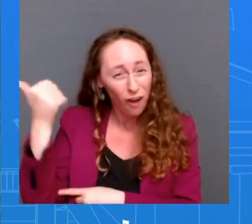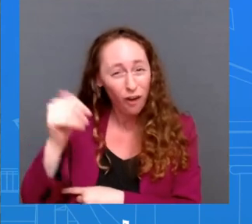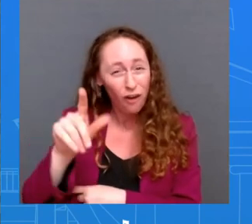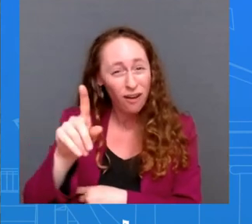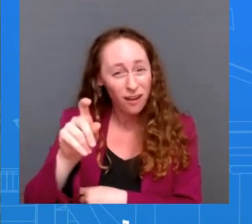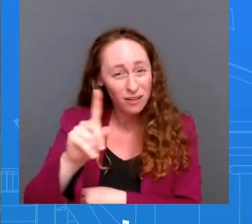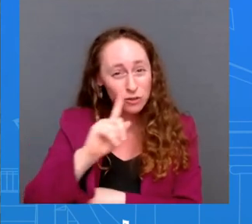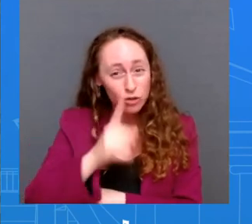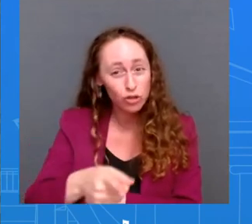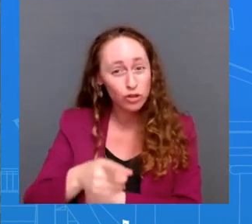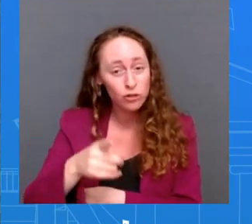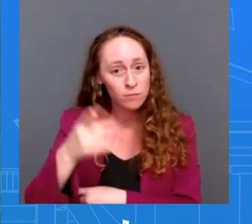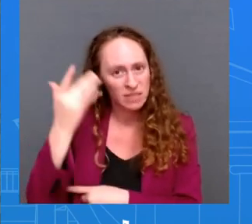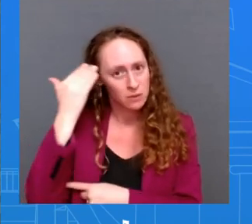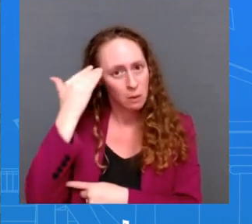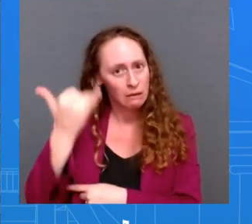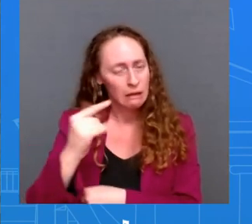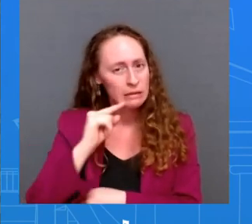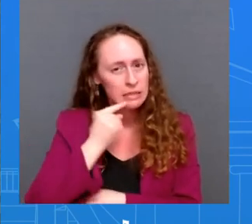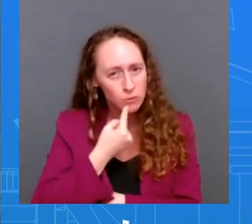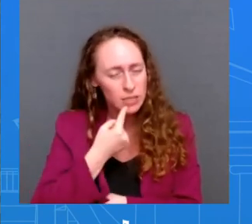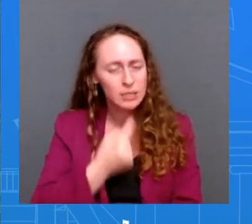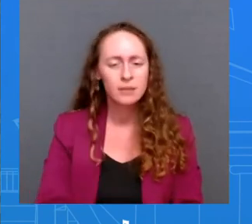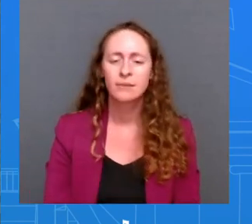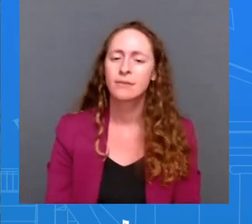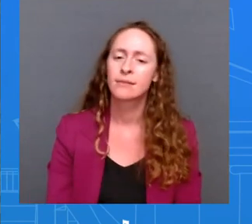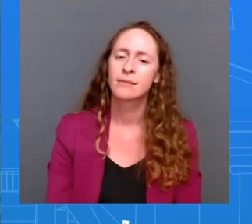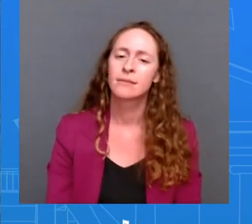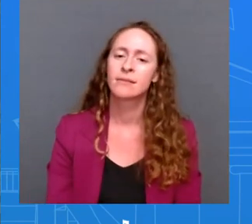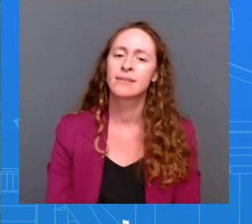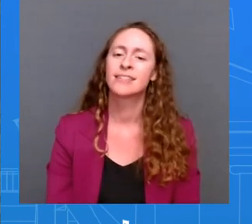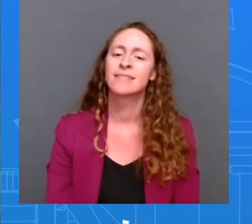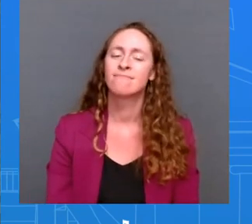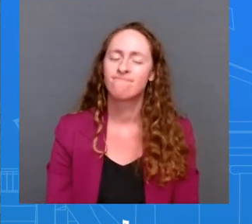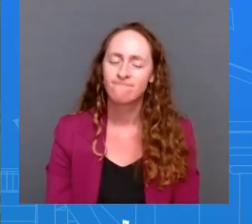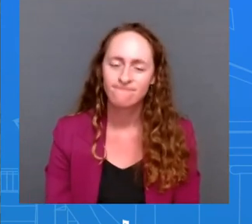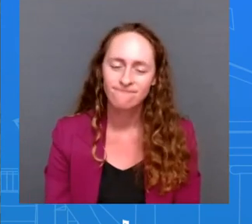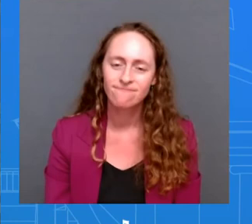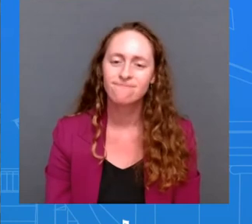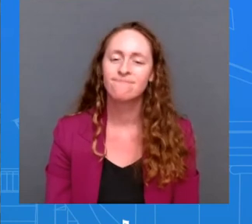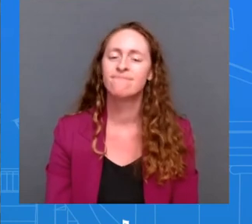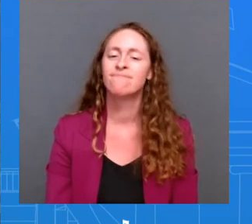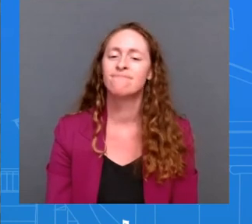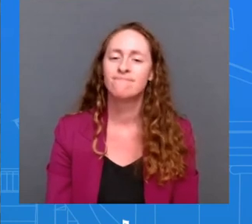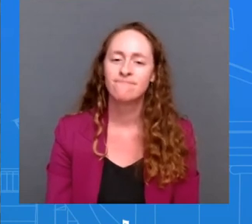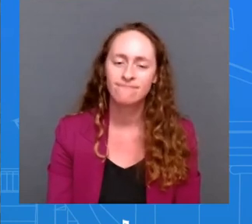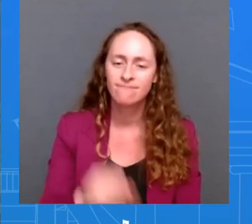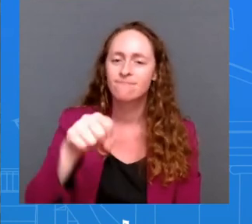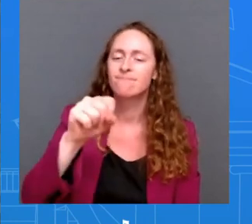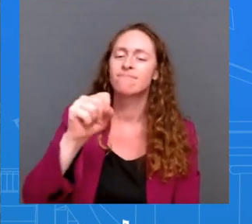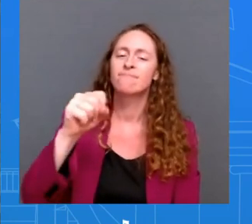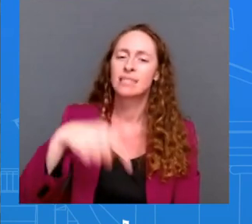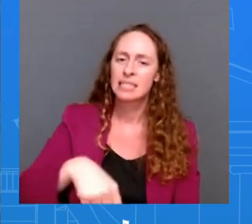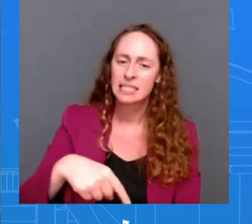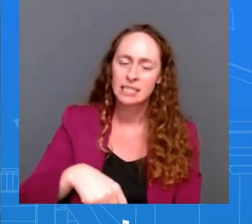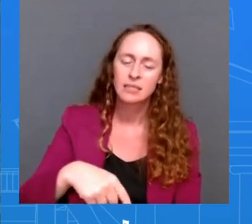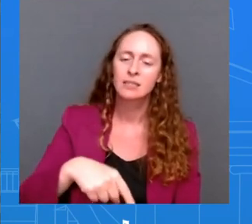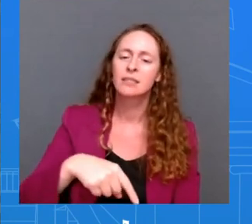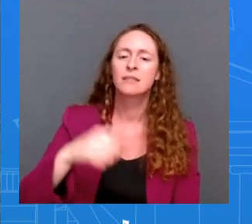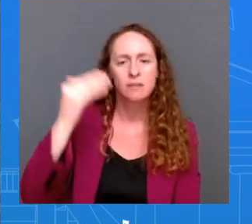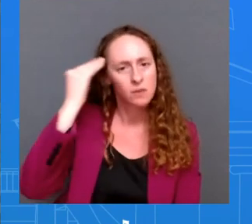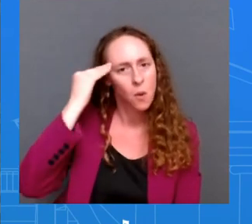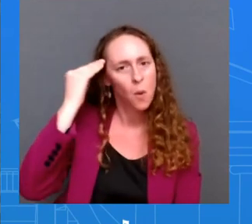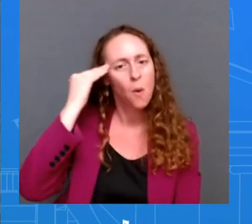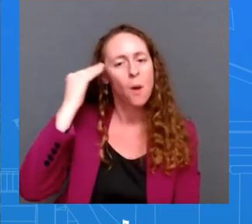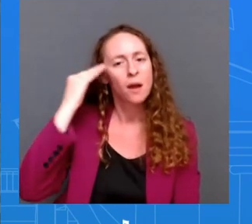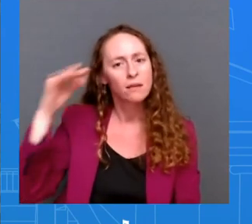monkeypox, for this administration, for this president. That's why you have seen the announcements that we have made in the past several weeks, not even